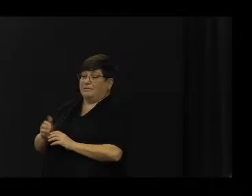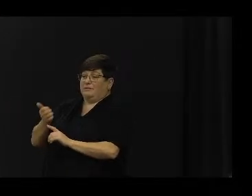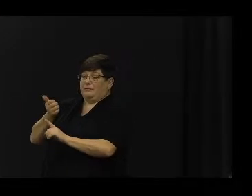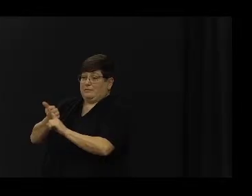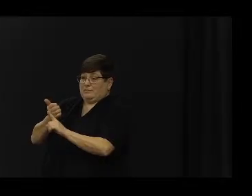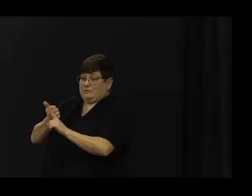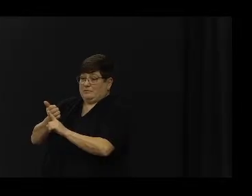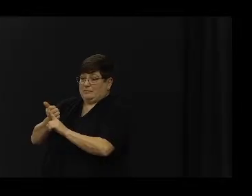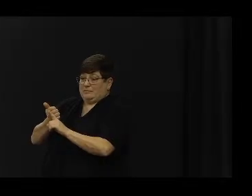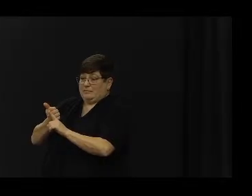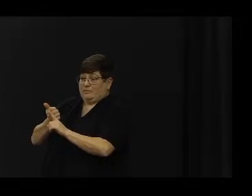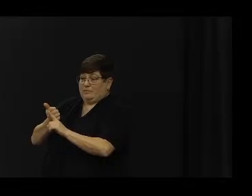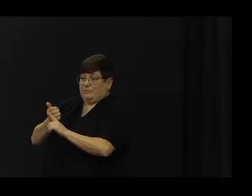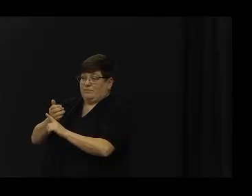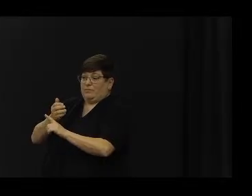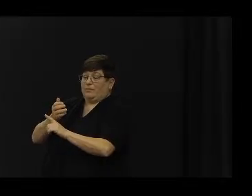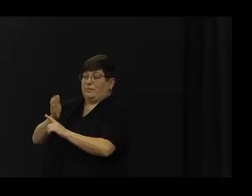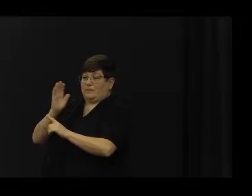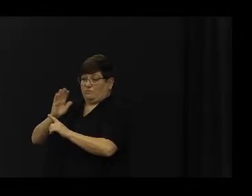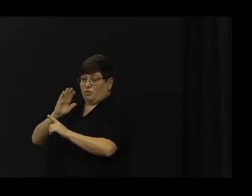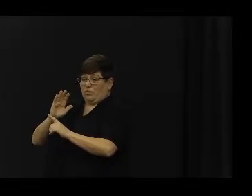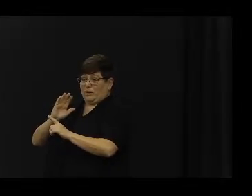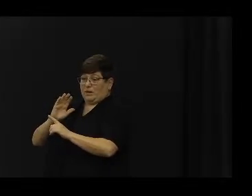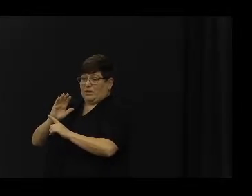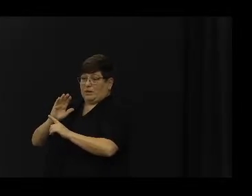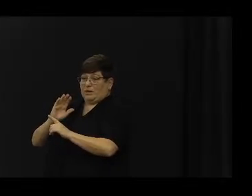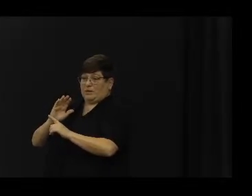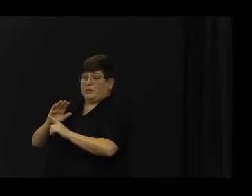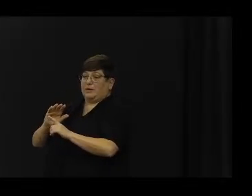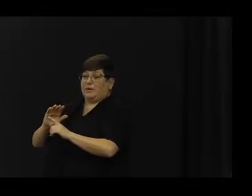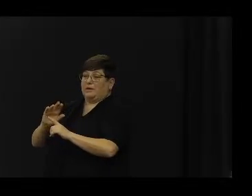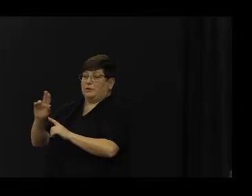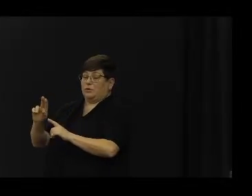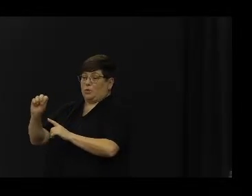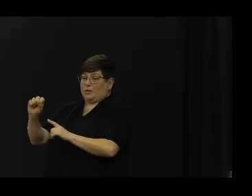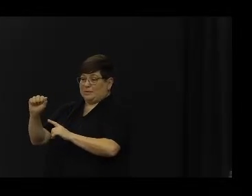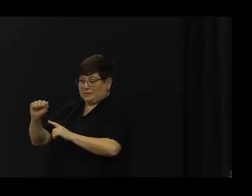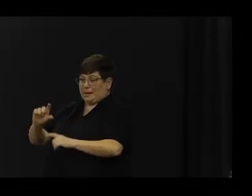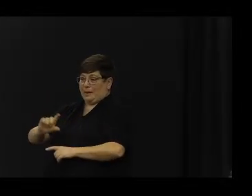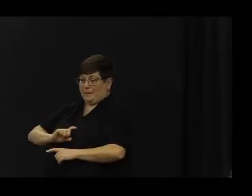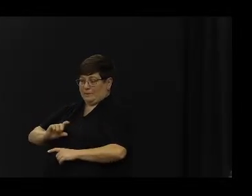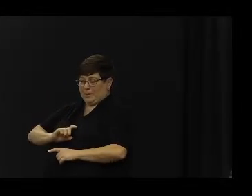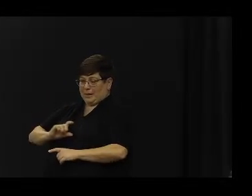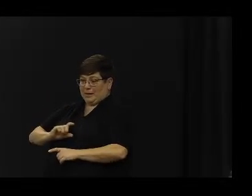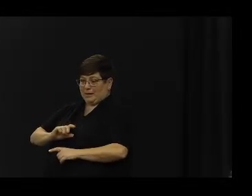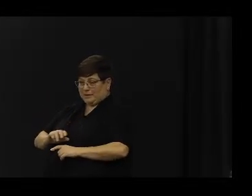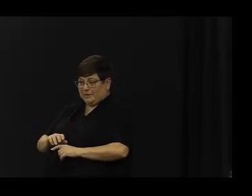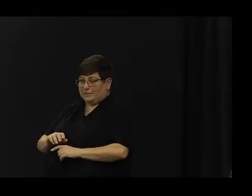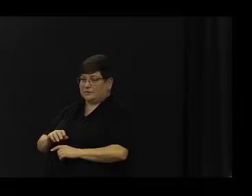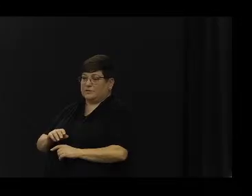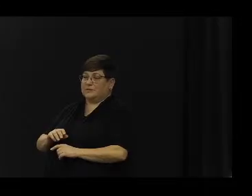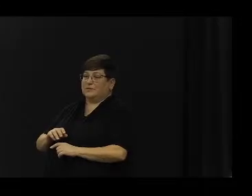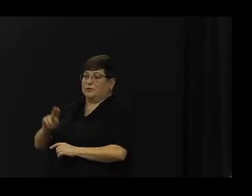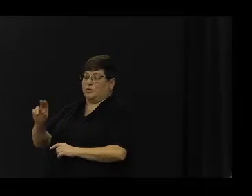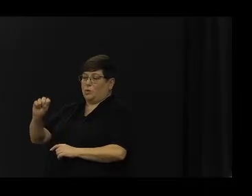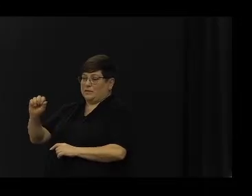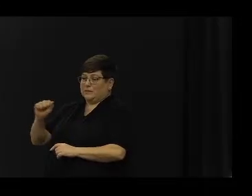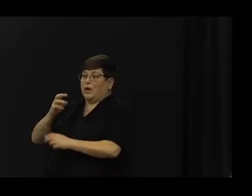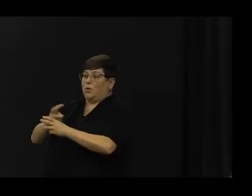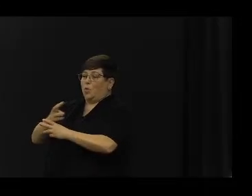USA medalist, coach for 2024 USA World Championship